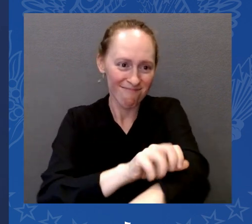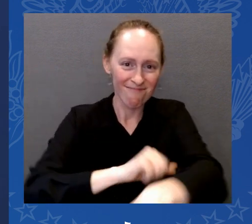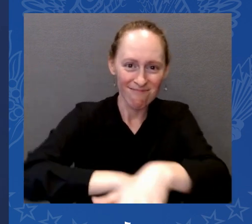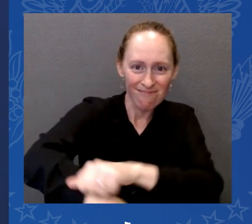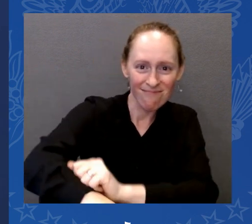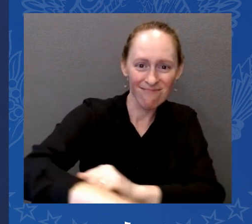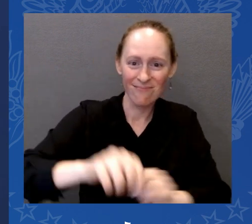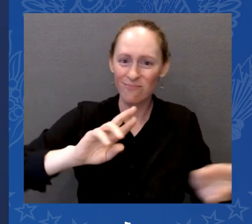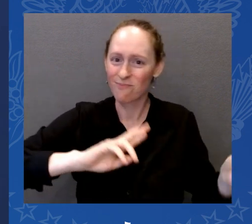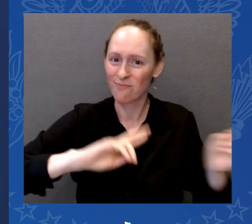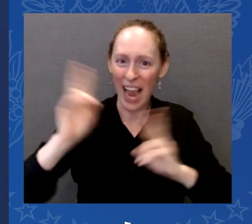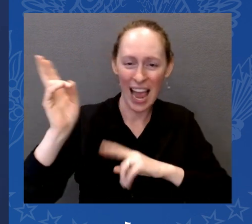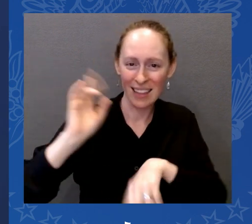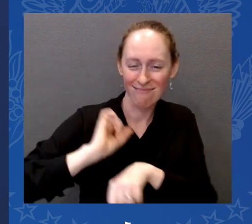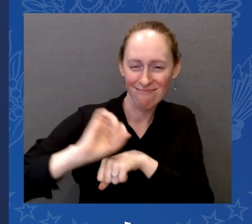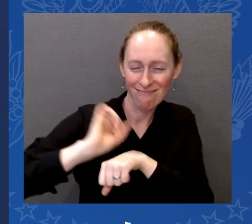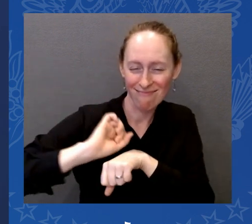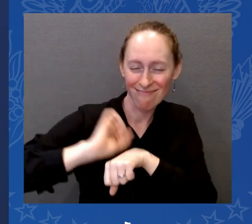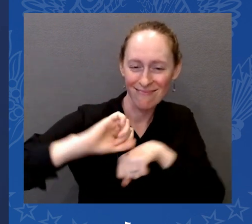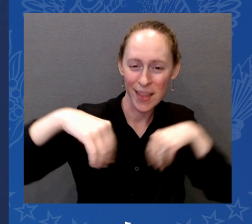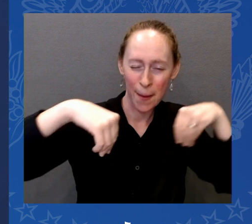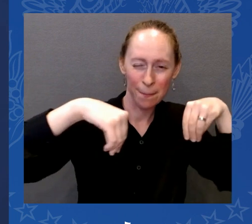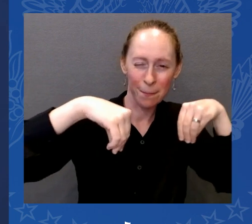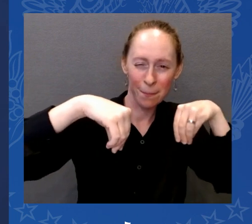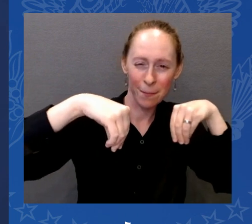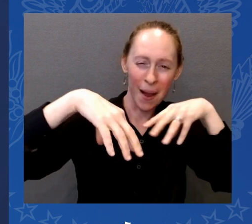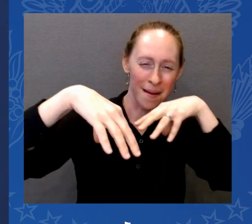rebirth, so needed.